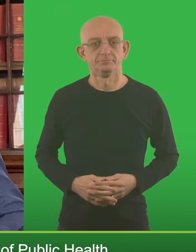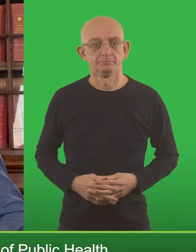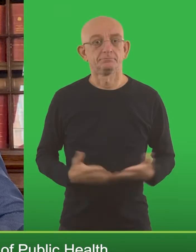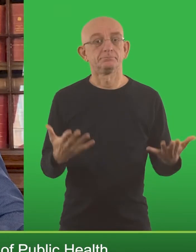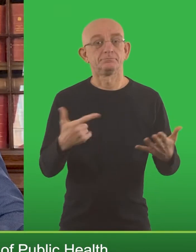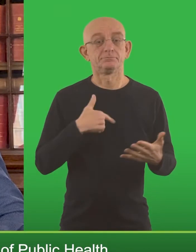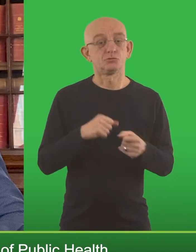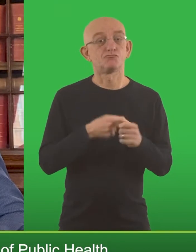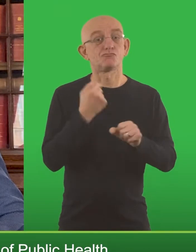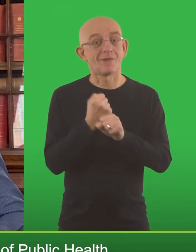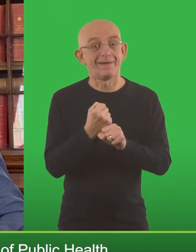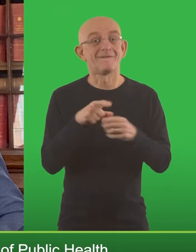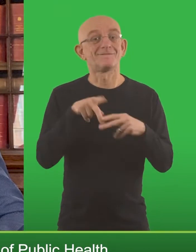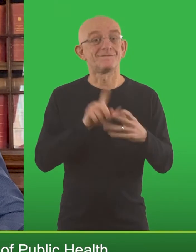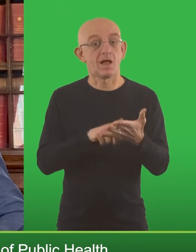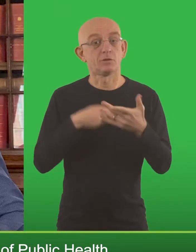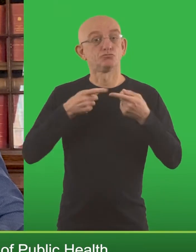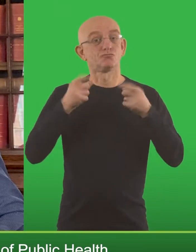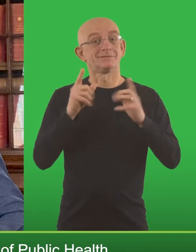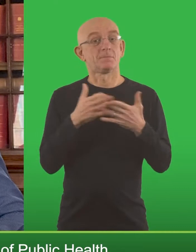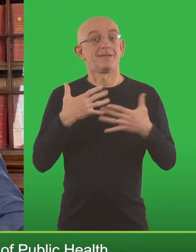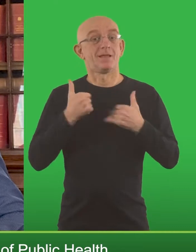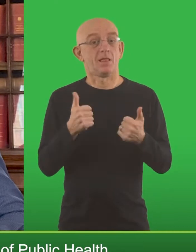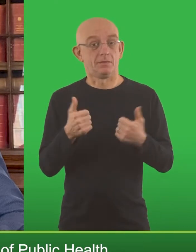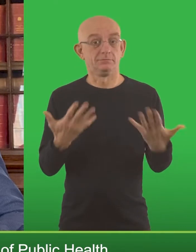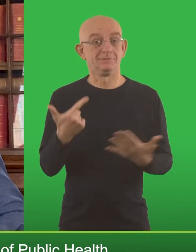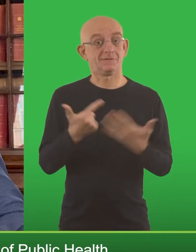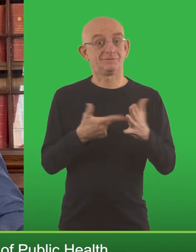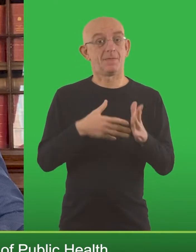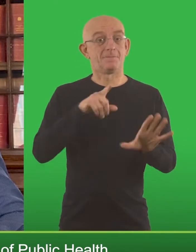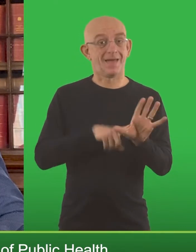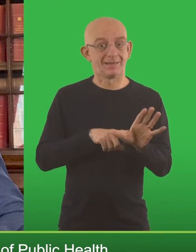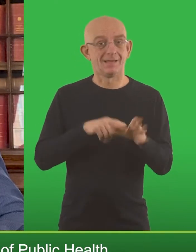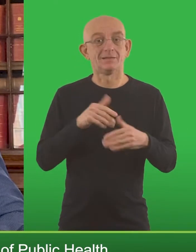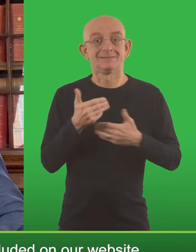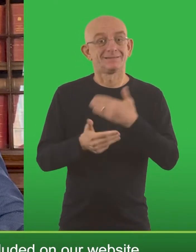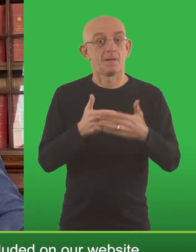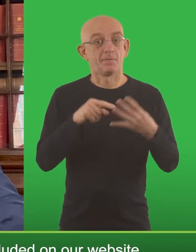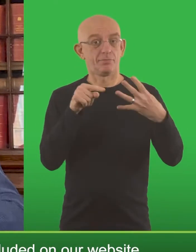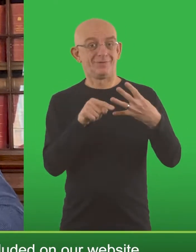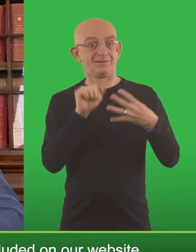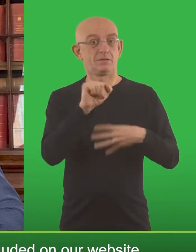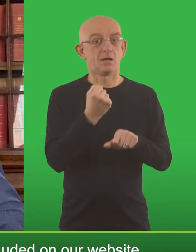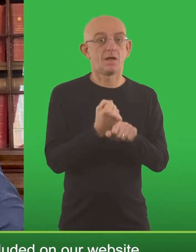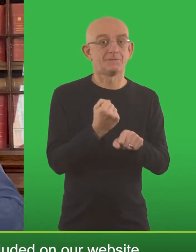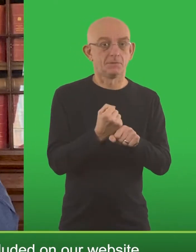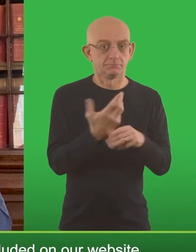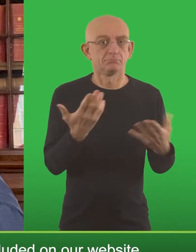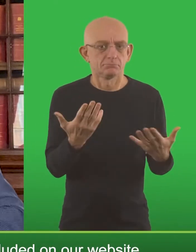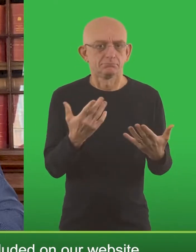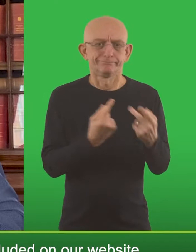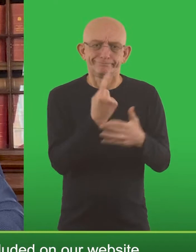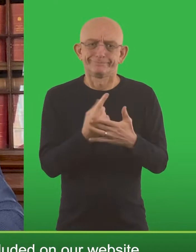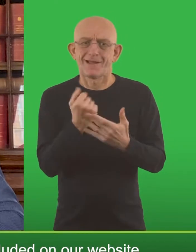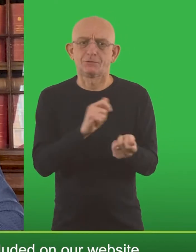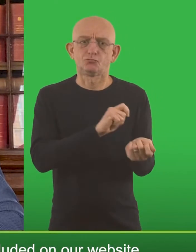Hi, my name is Greg Fell, I'm Director of Public Health. So today is the 17th of May, step 3 in the government's roadmap. A number of changes, all of which